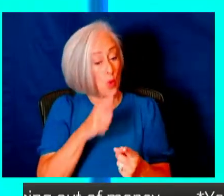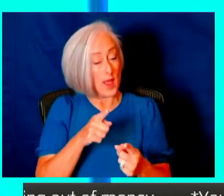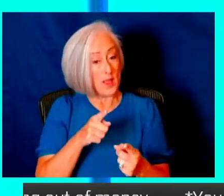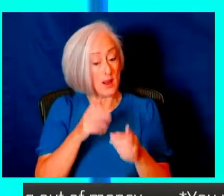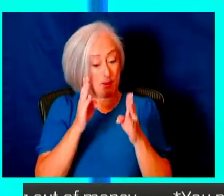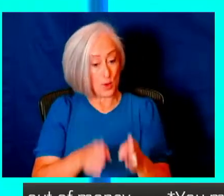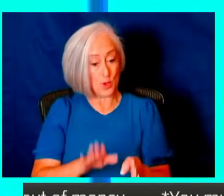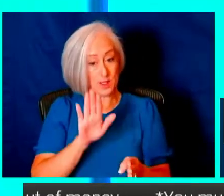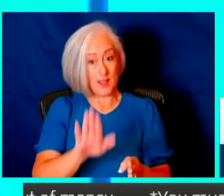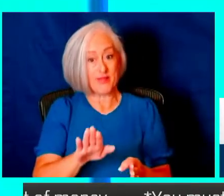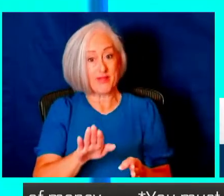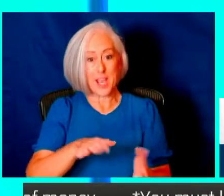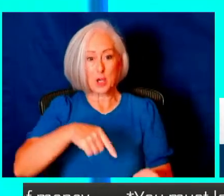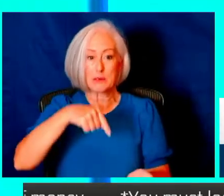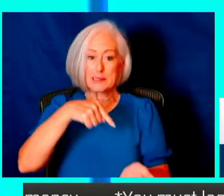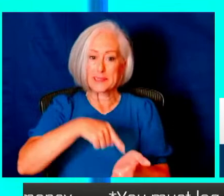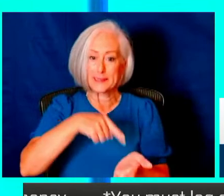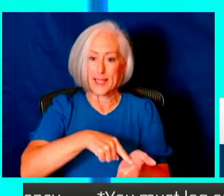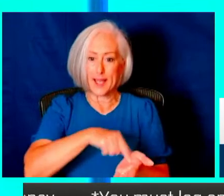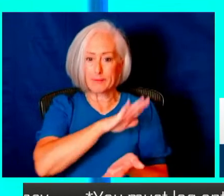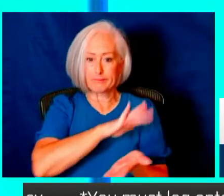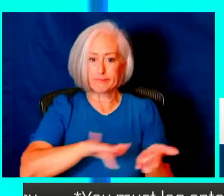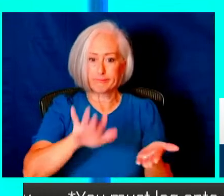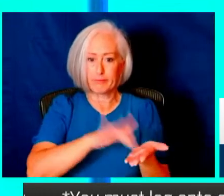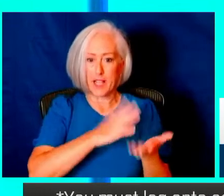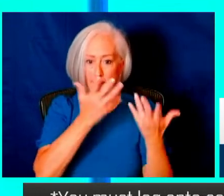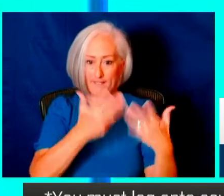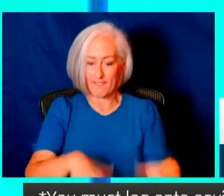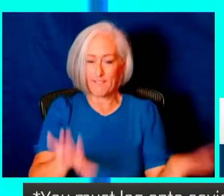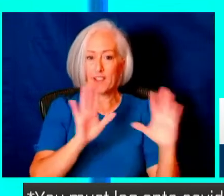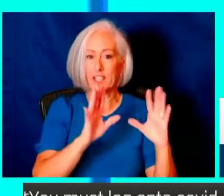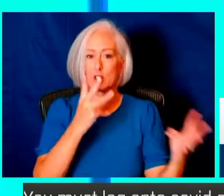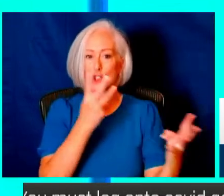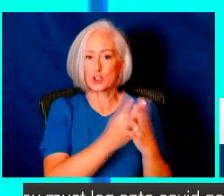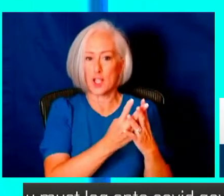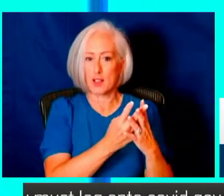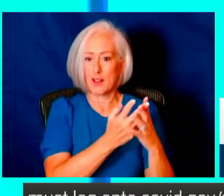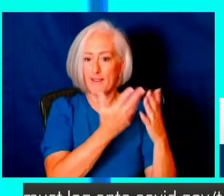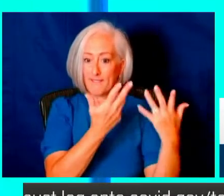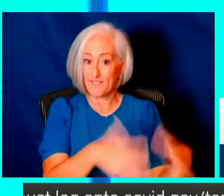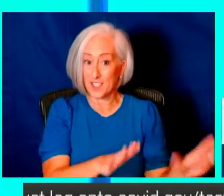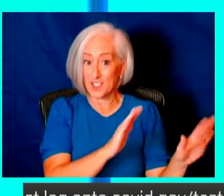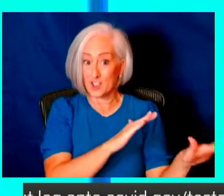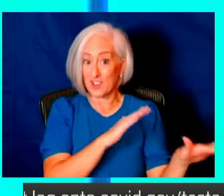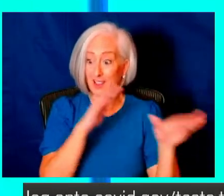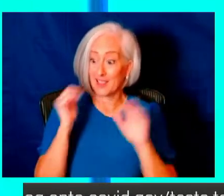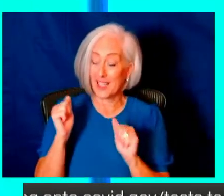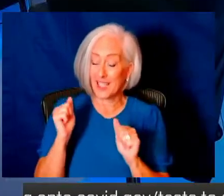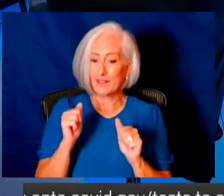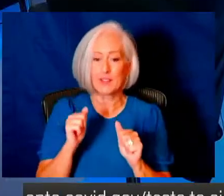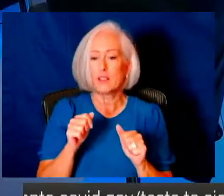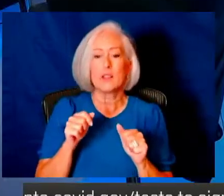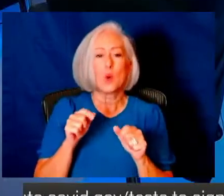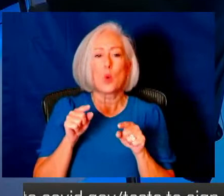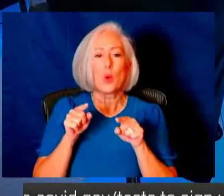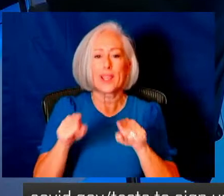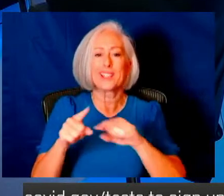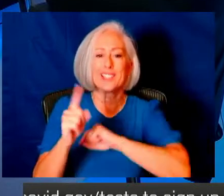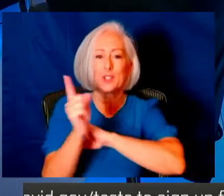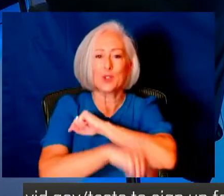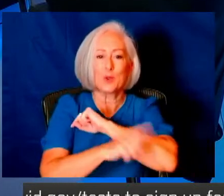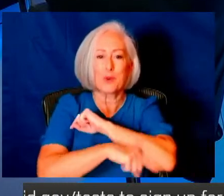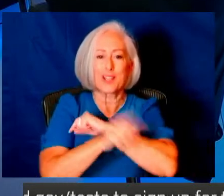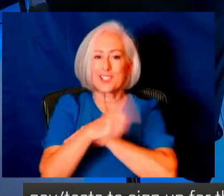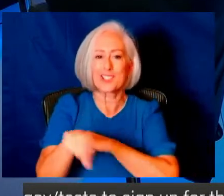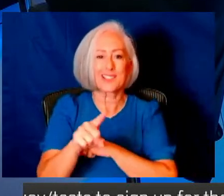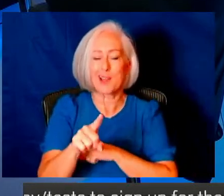society has been paid, we shouldn't continue to punish them. It's double jeopardy. So, okay, I'm going to interrupt for 1 second